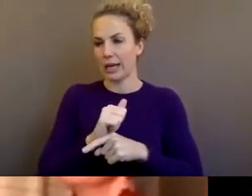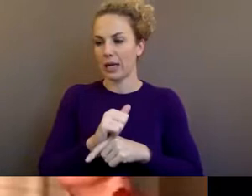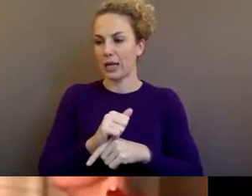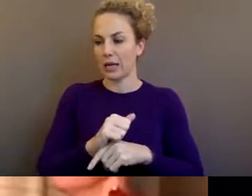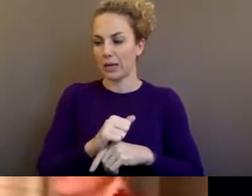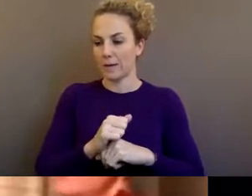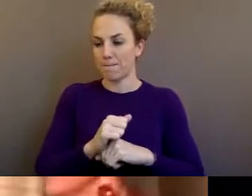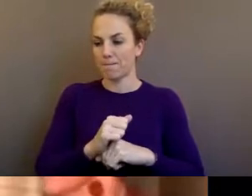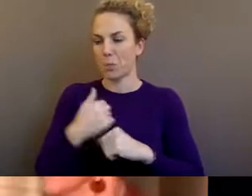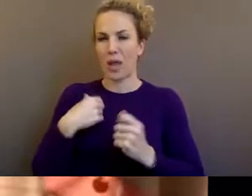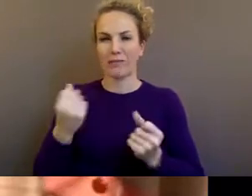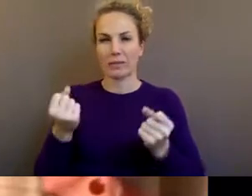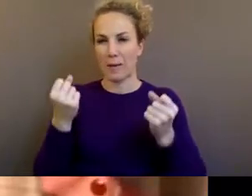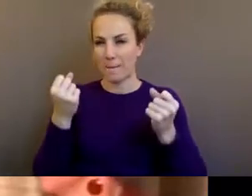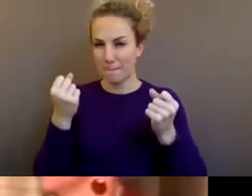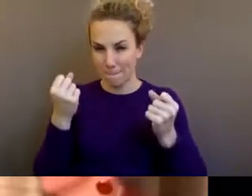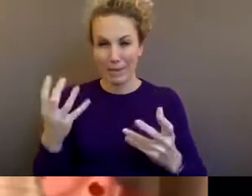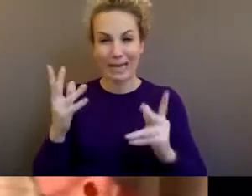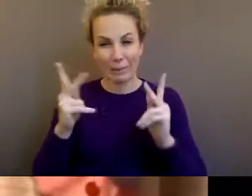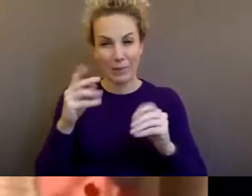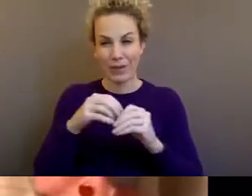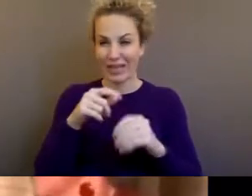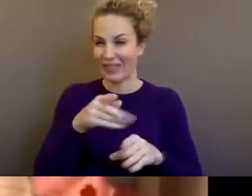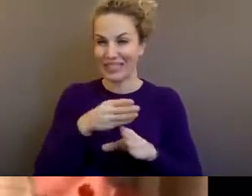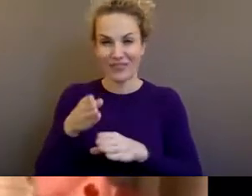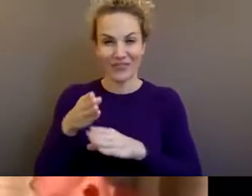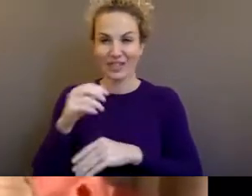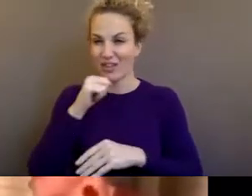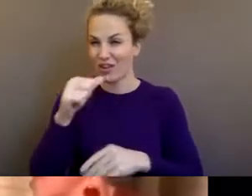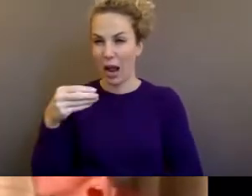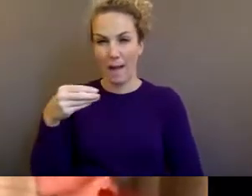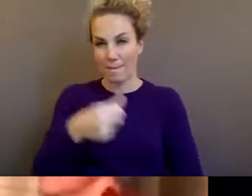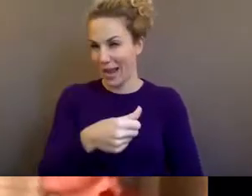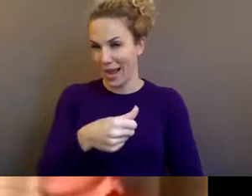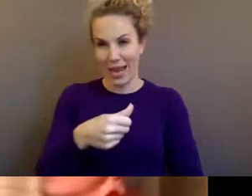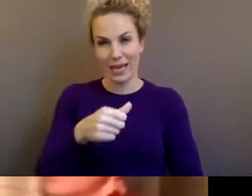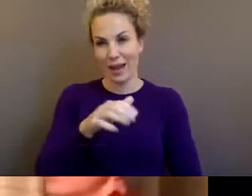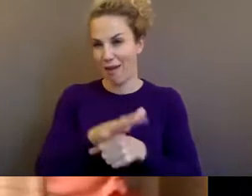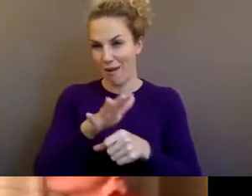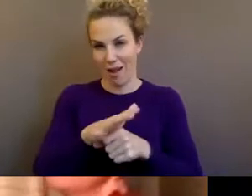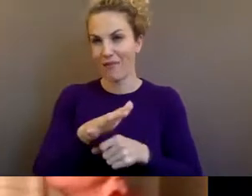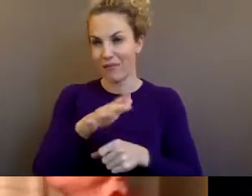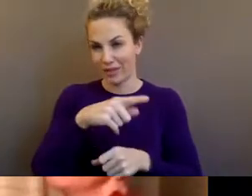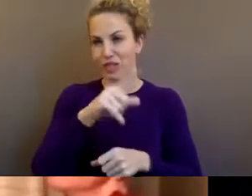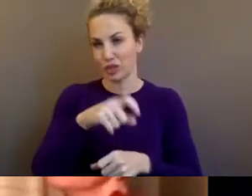while we have way too many people in this field who are not paid the wage that they deserve,